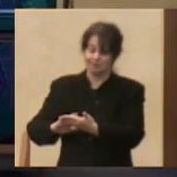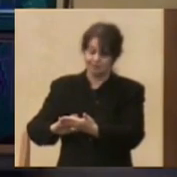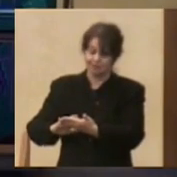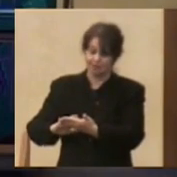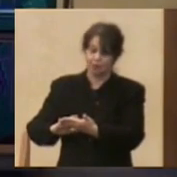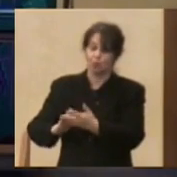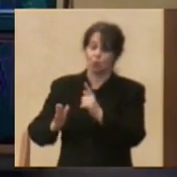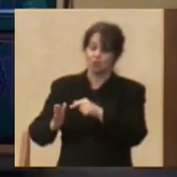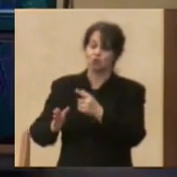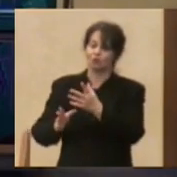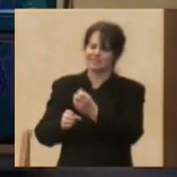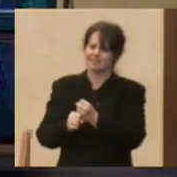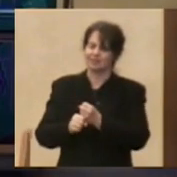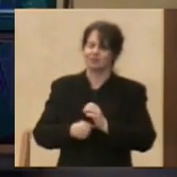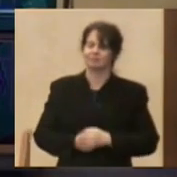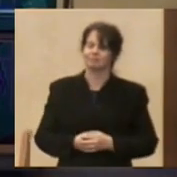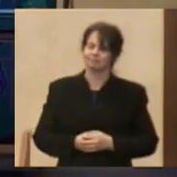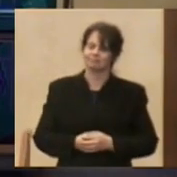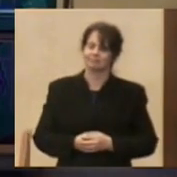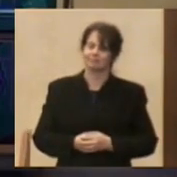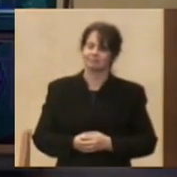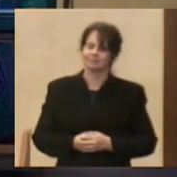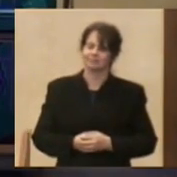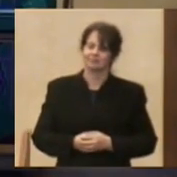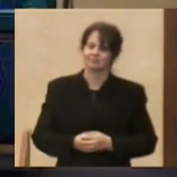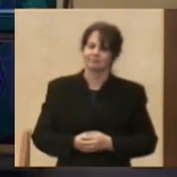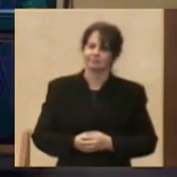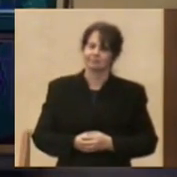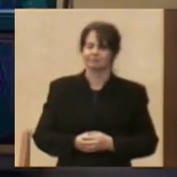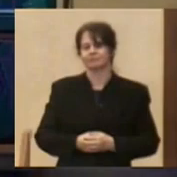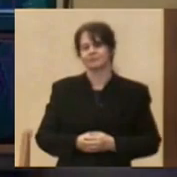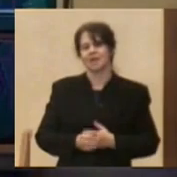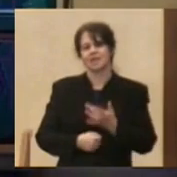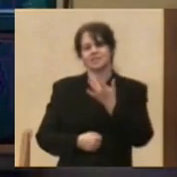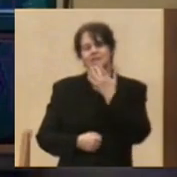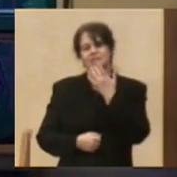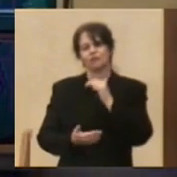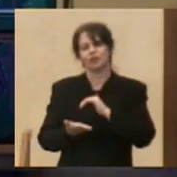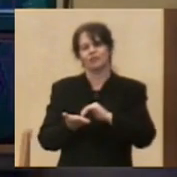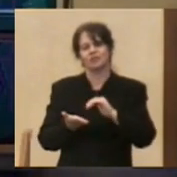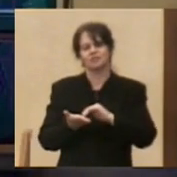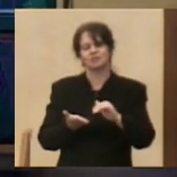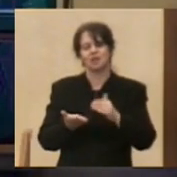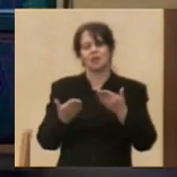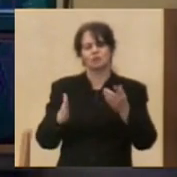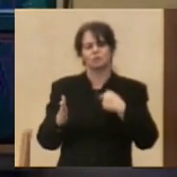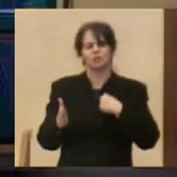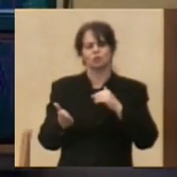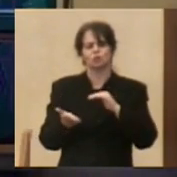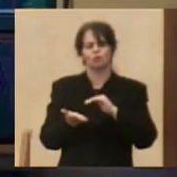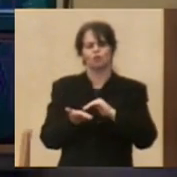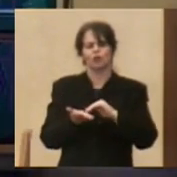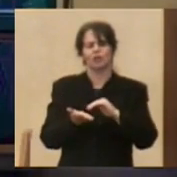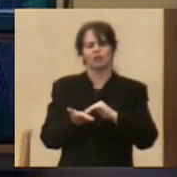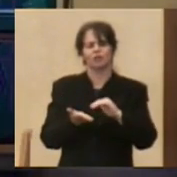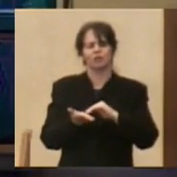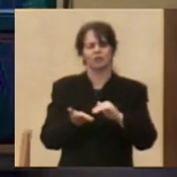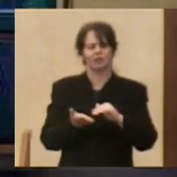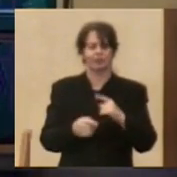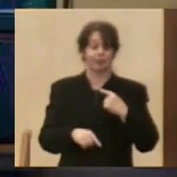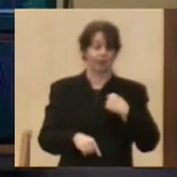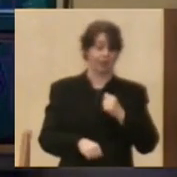Yeah. It's like I taste forgiveness, and then I'm able to forgive. On my own,